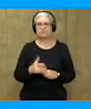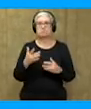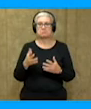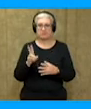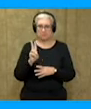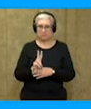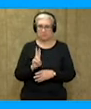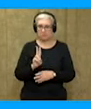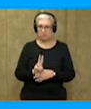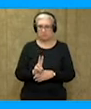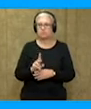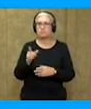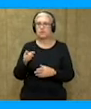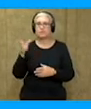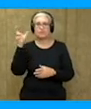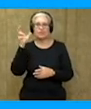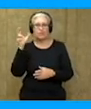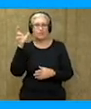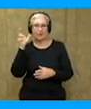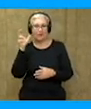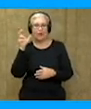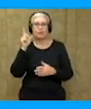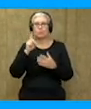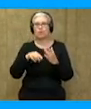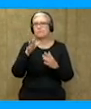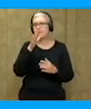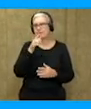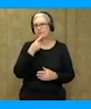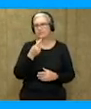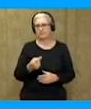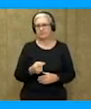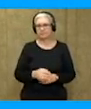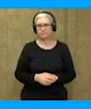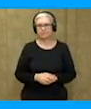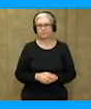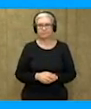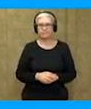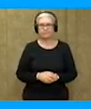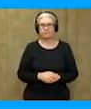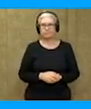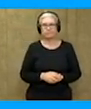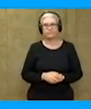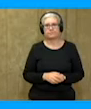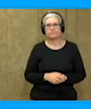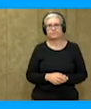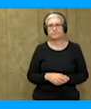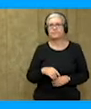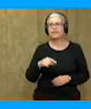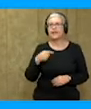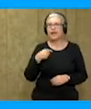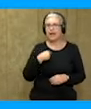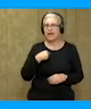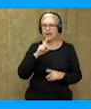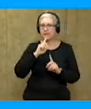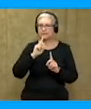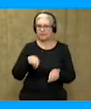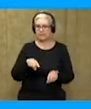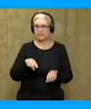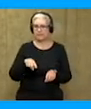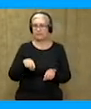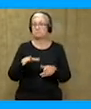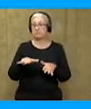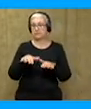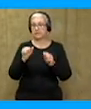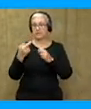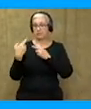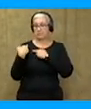exercise active listening. Also, using I statements. I statements is taking responsibility for